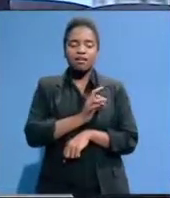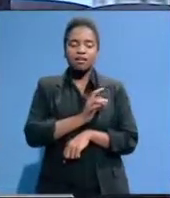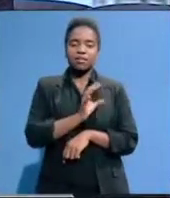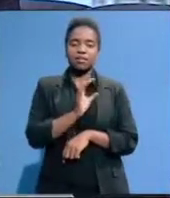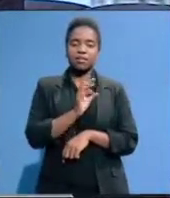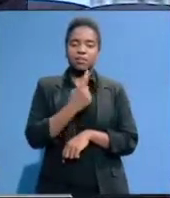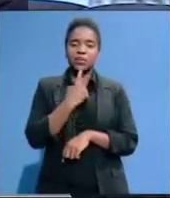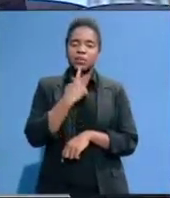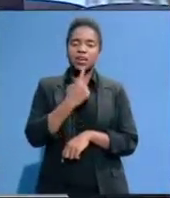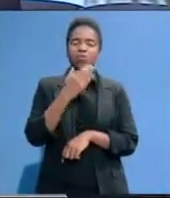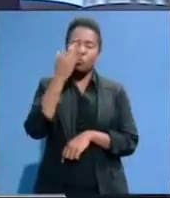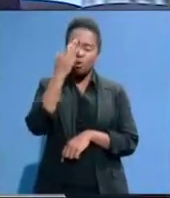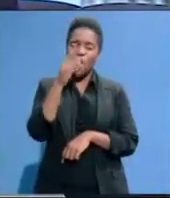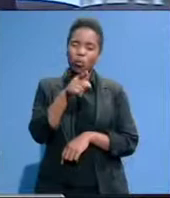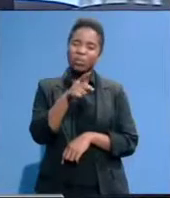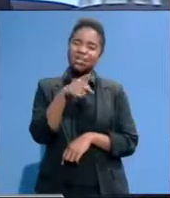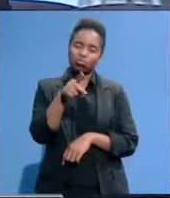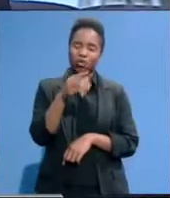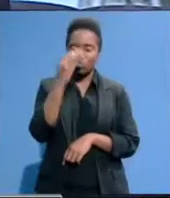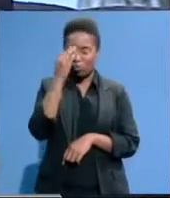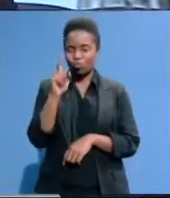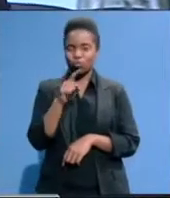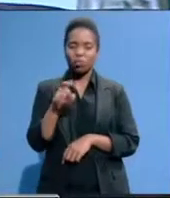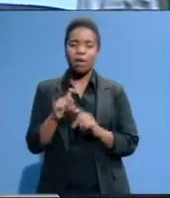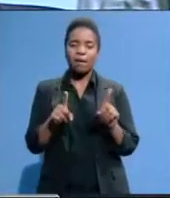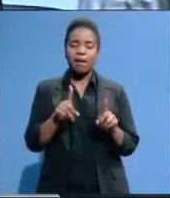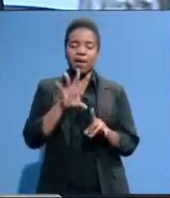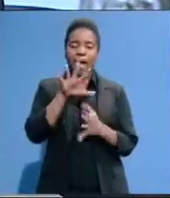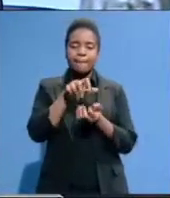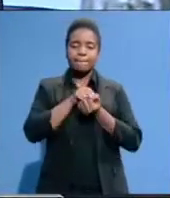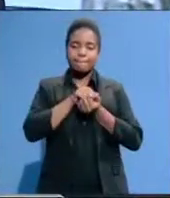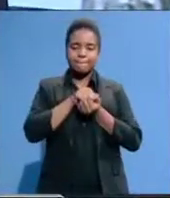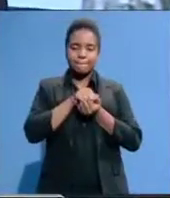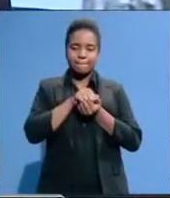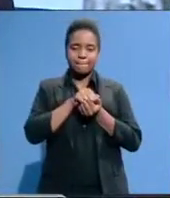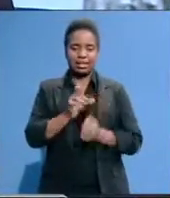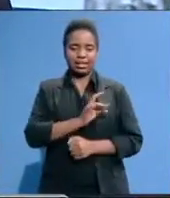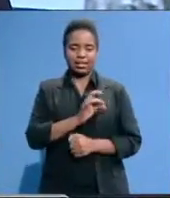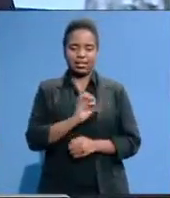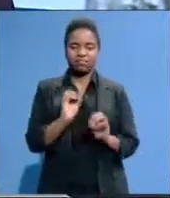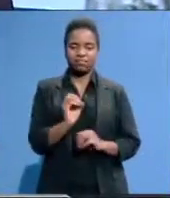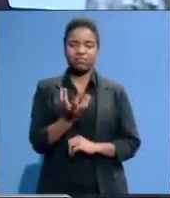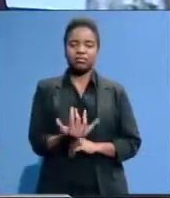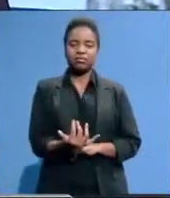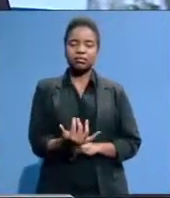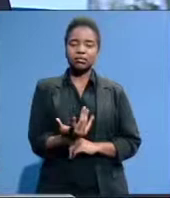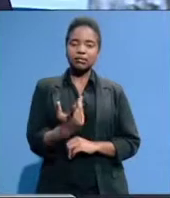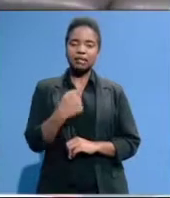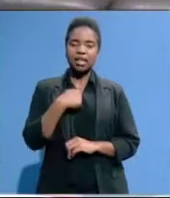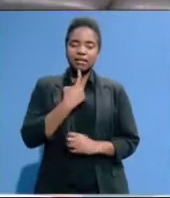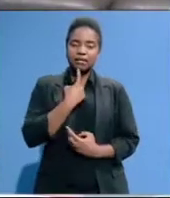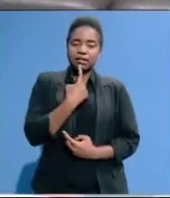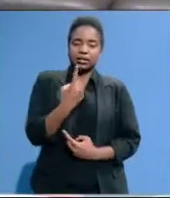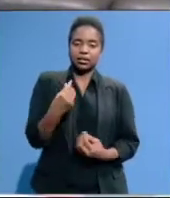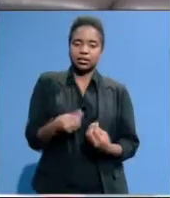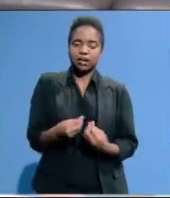say what's what and what's happening, and you know, so I think that there's a bit of fear right now about speaking up about